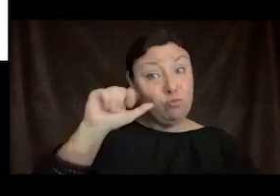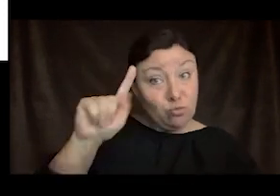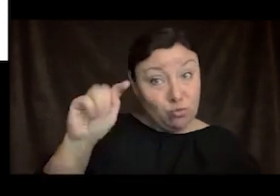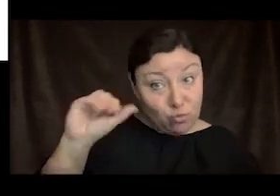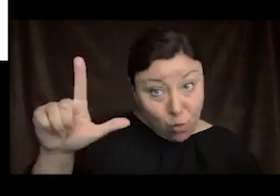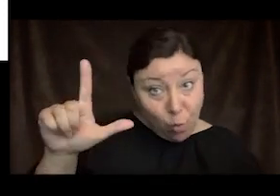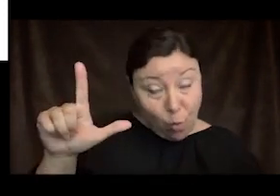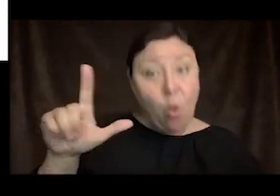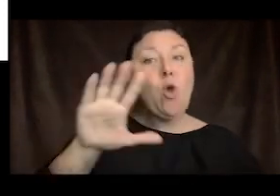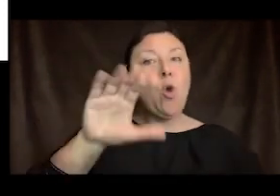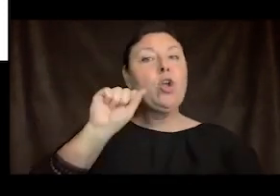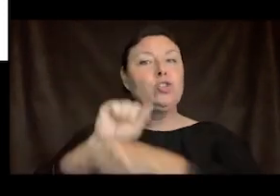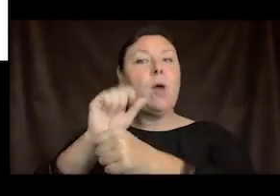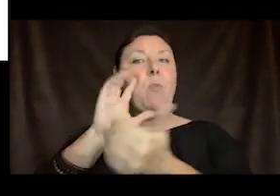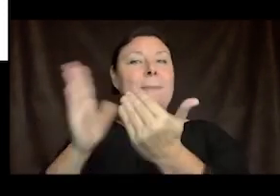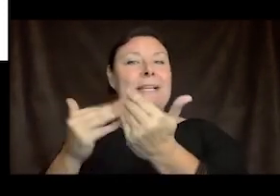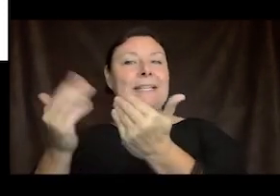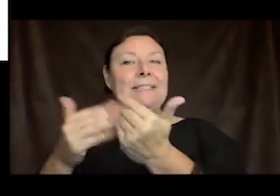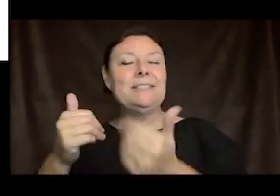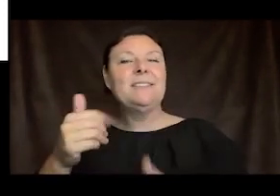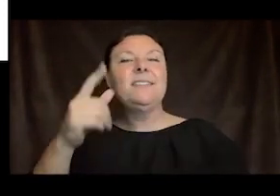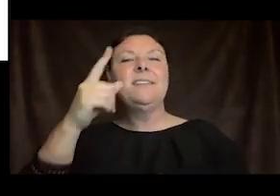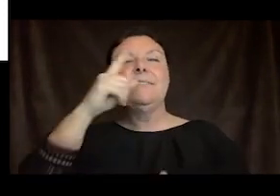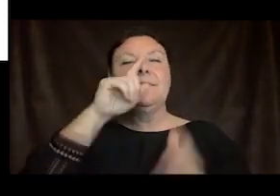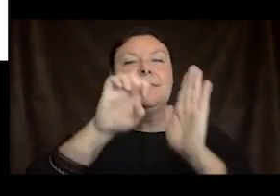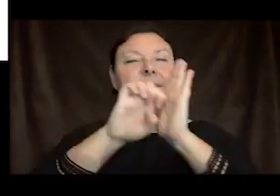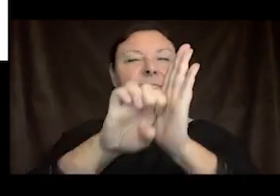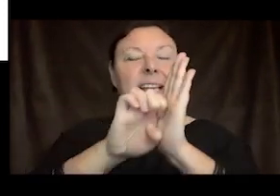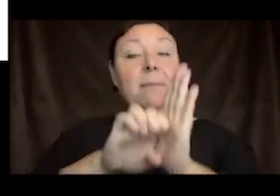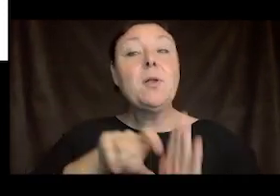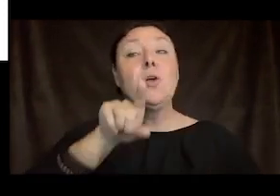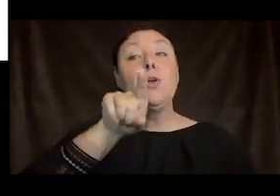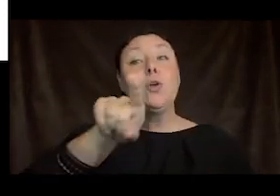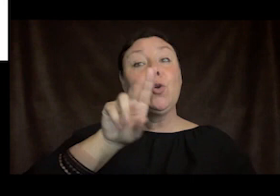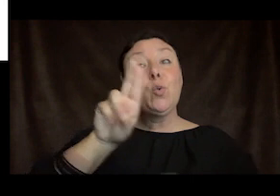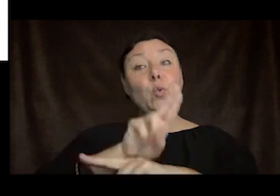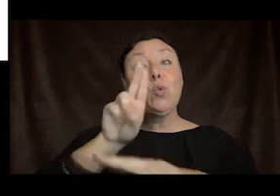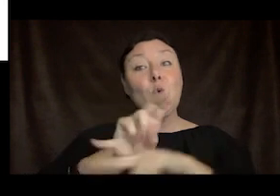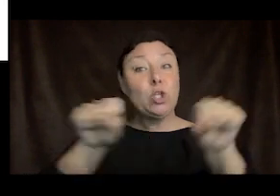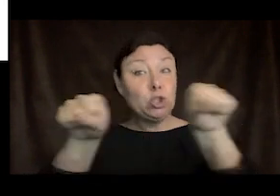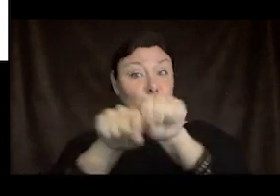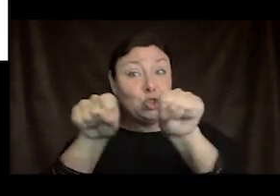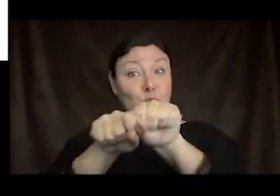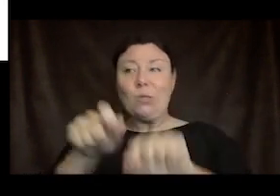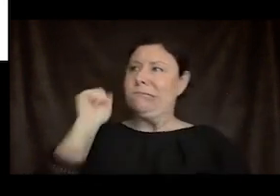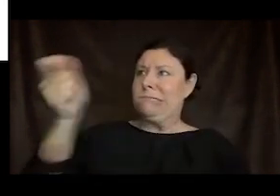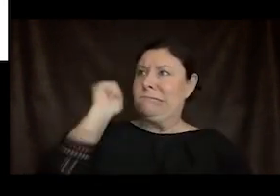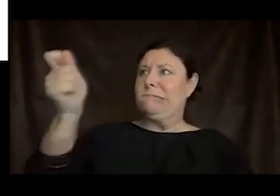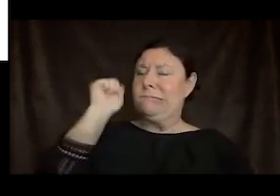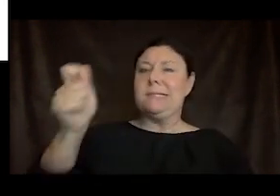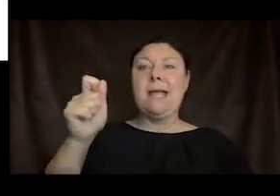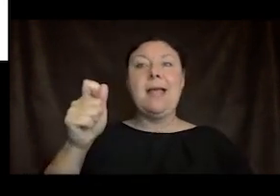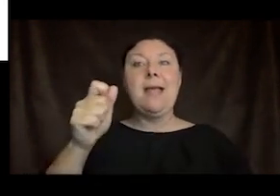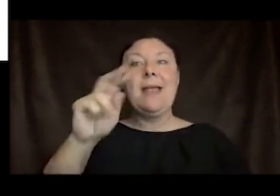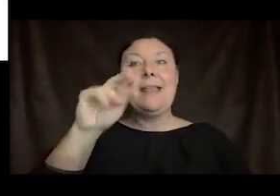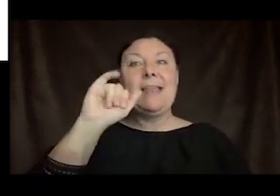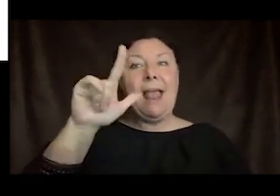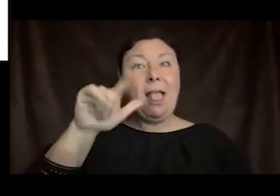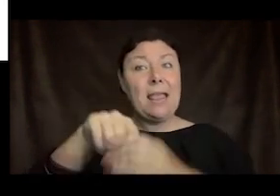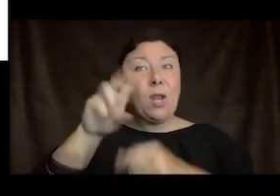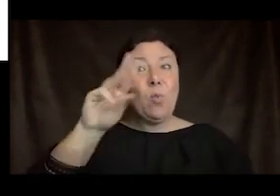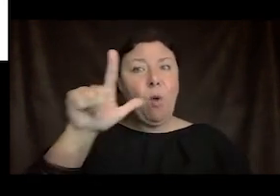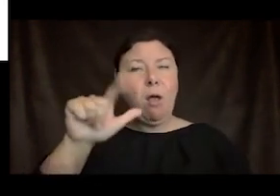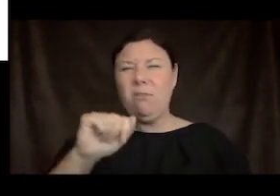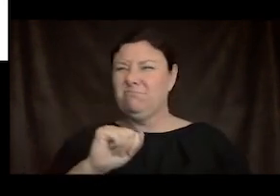and hit a nail into the wall, he would say, you know, a hammer would really be much better for that. And then you begin to learn, or screwdrivers is another